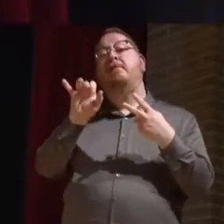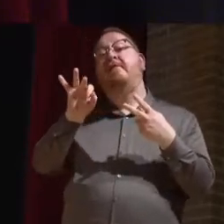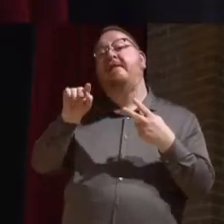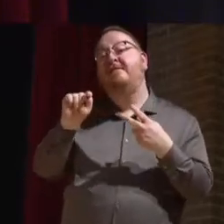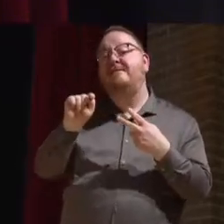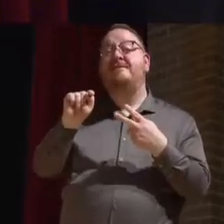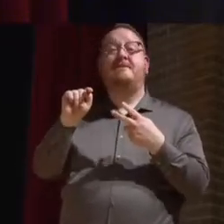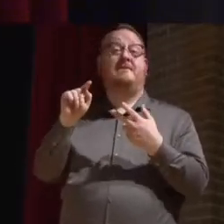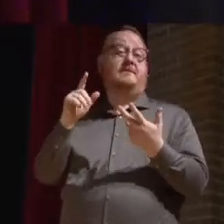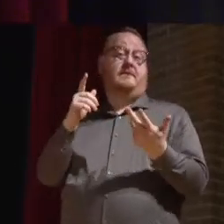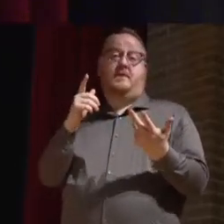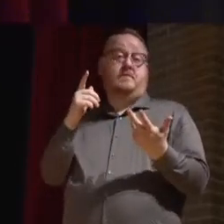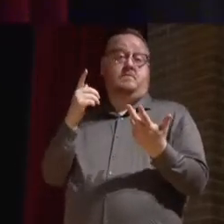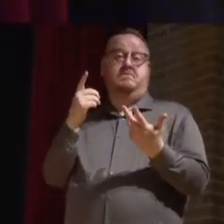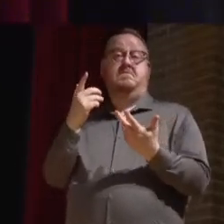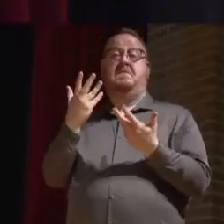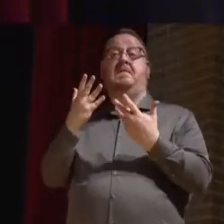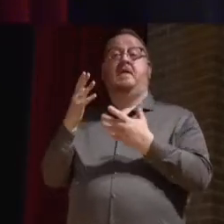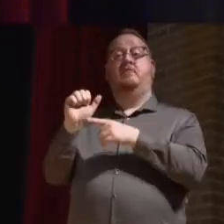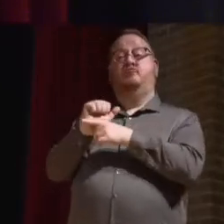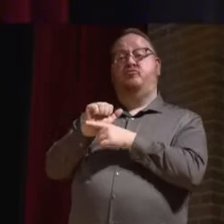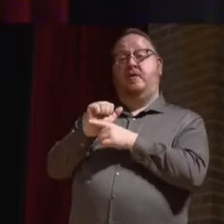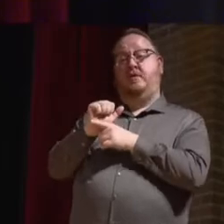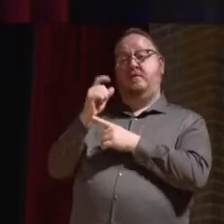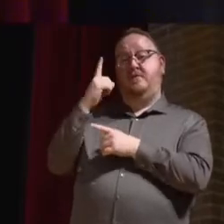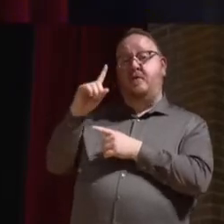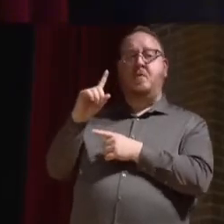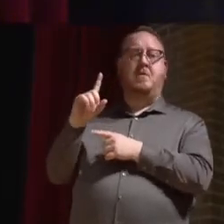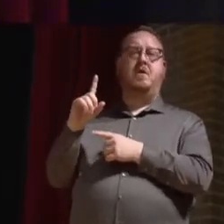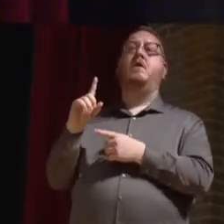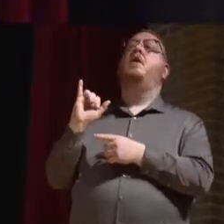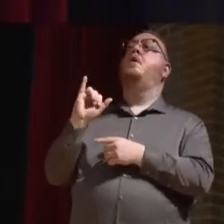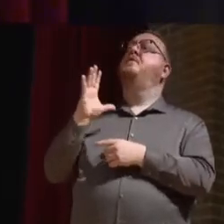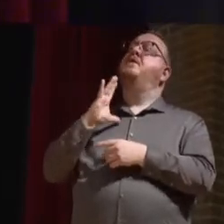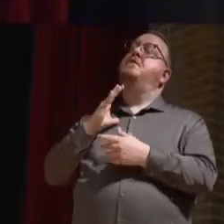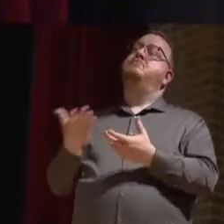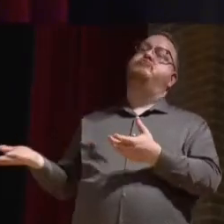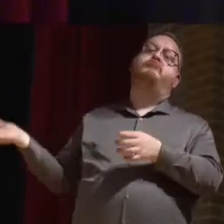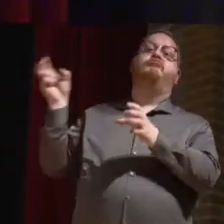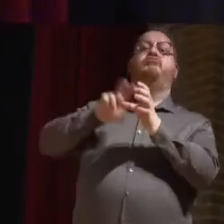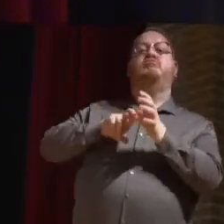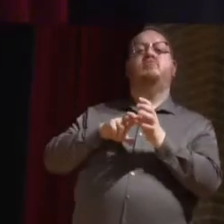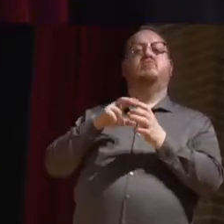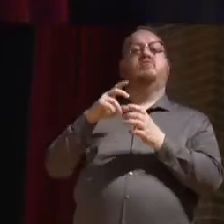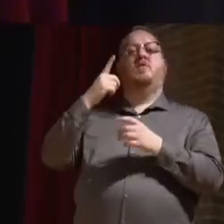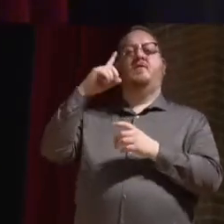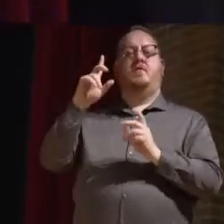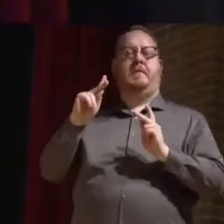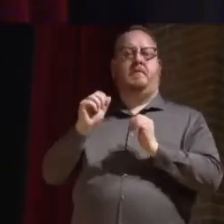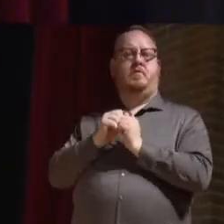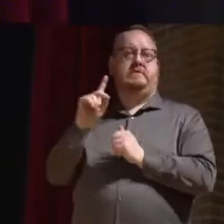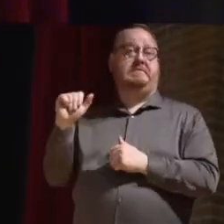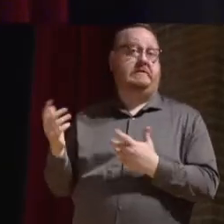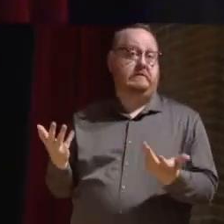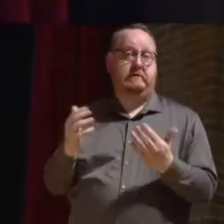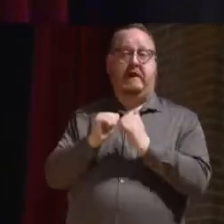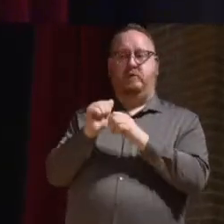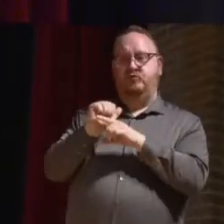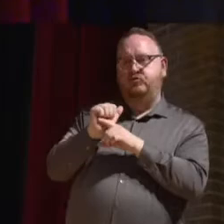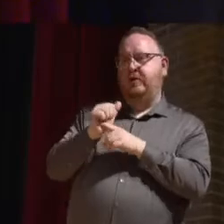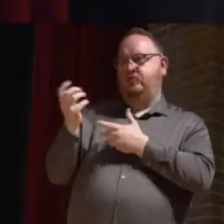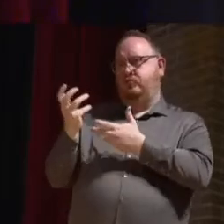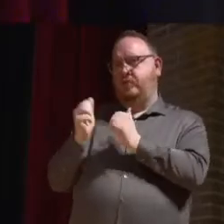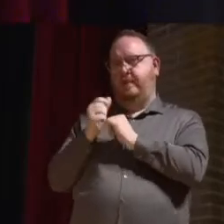specific training in disabilities that could be working toward that. And then